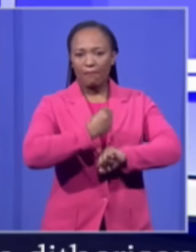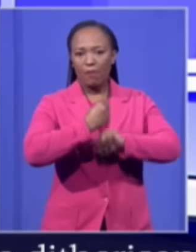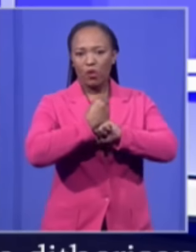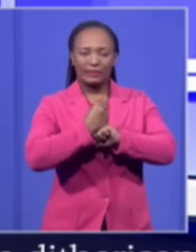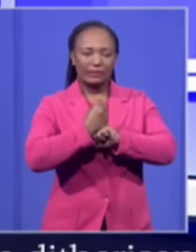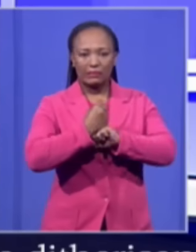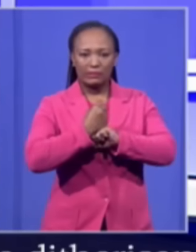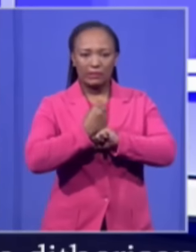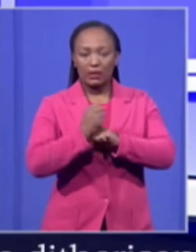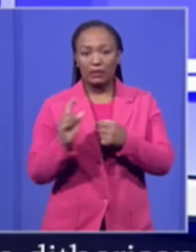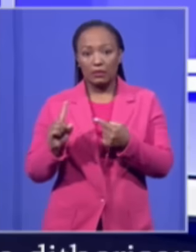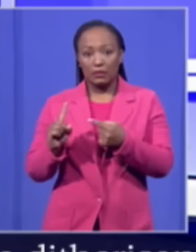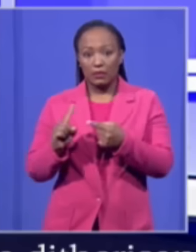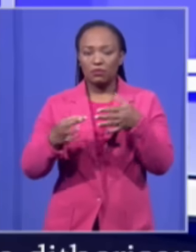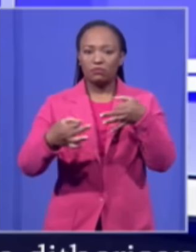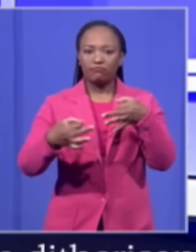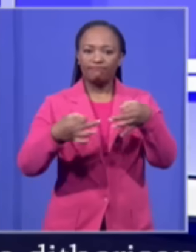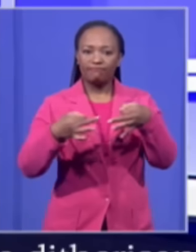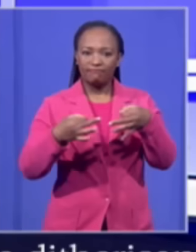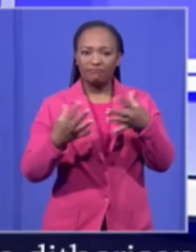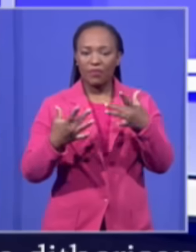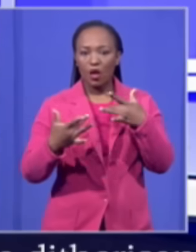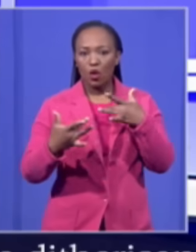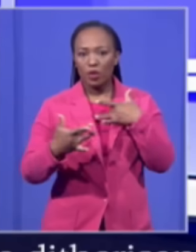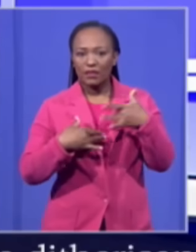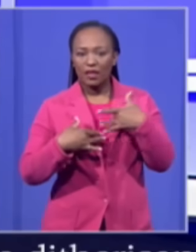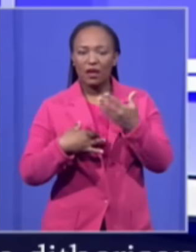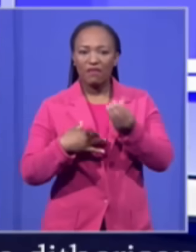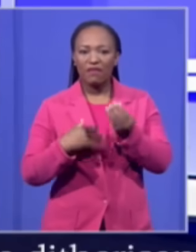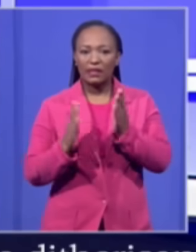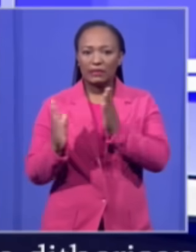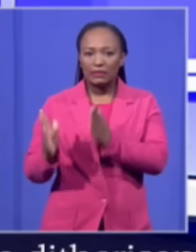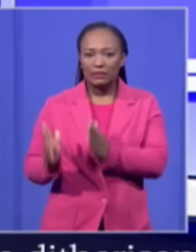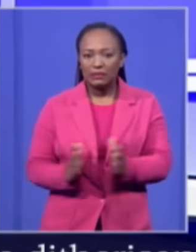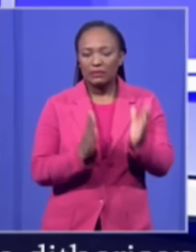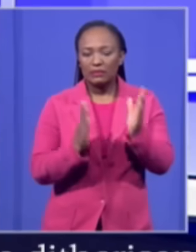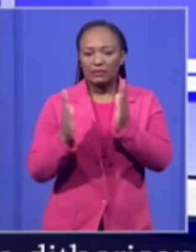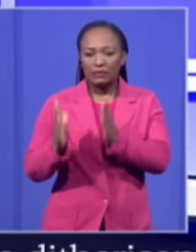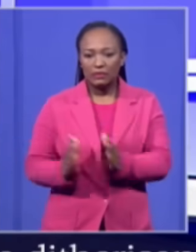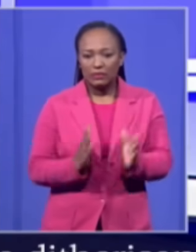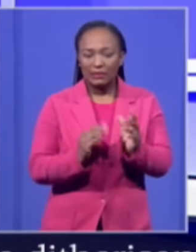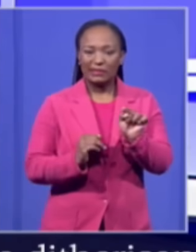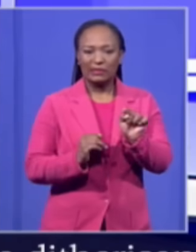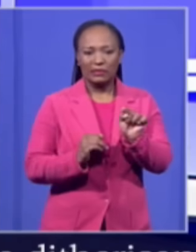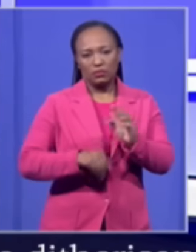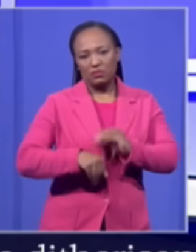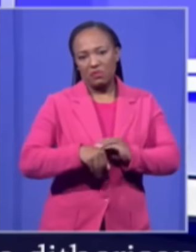o tlhalositse gore matshwenyego a ka ga ipaakanyo le ketletso gareng ga tse dingwe.